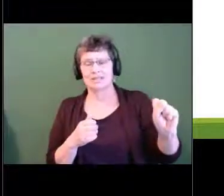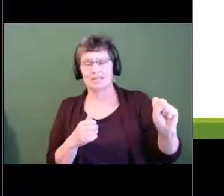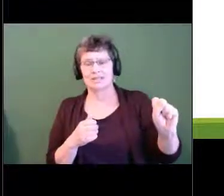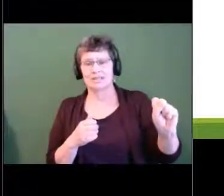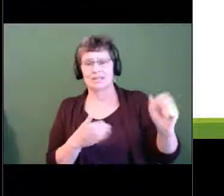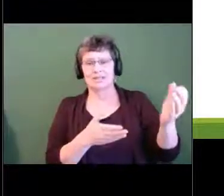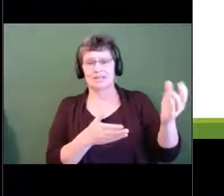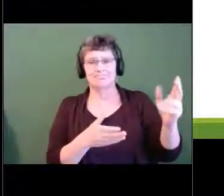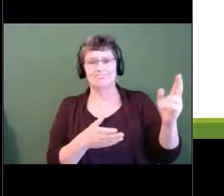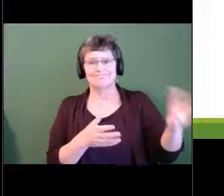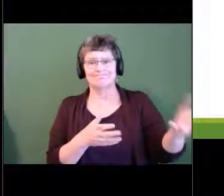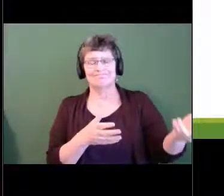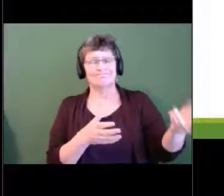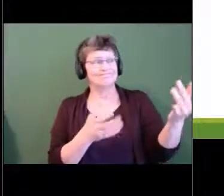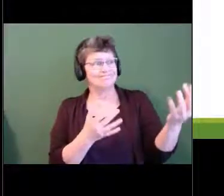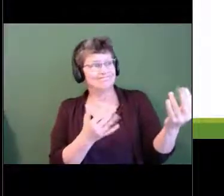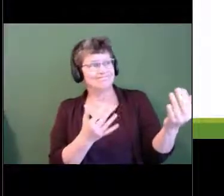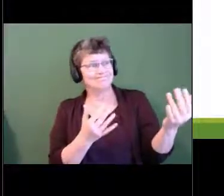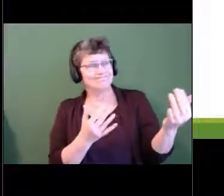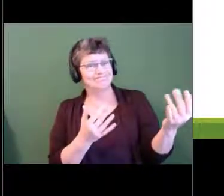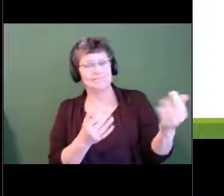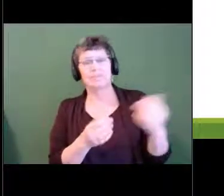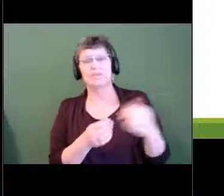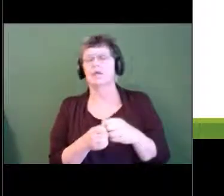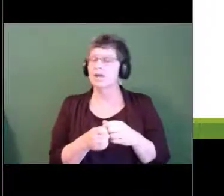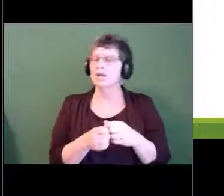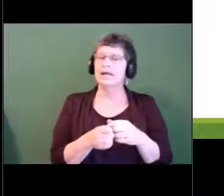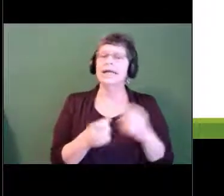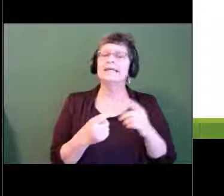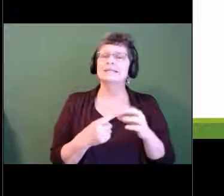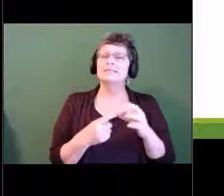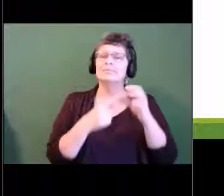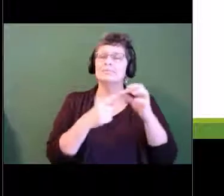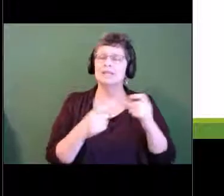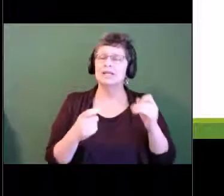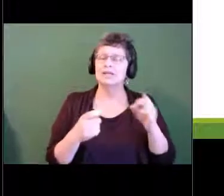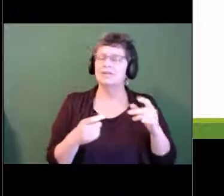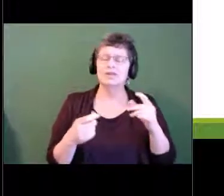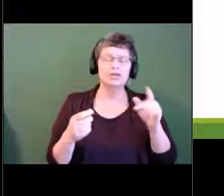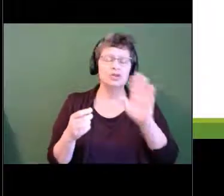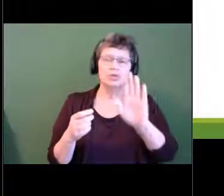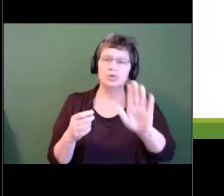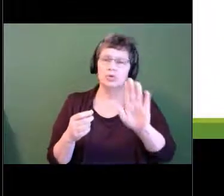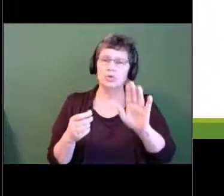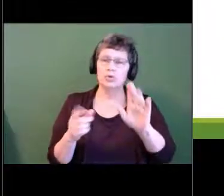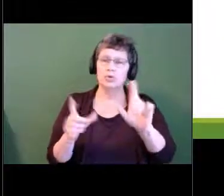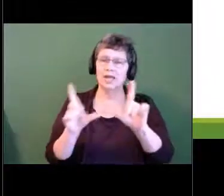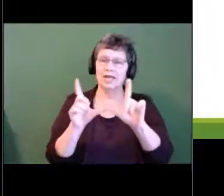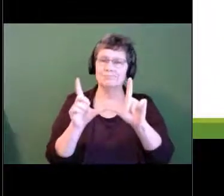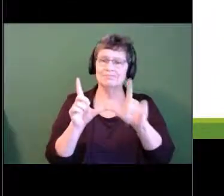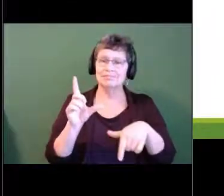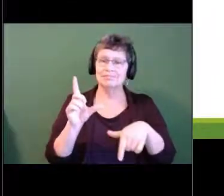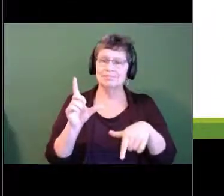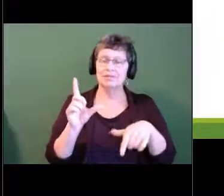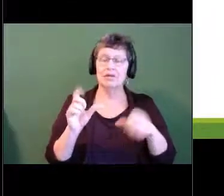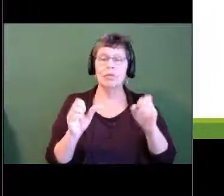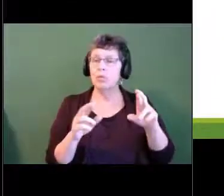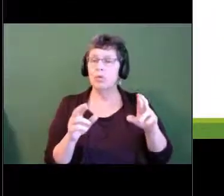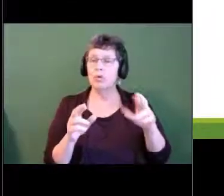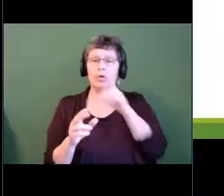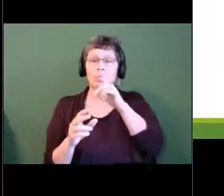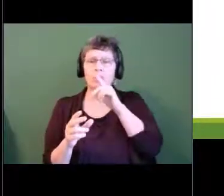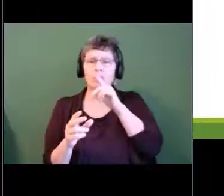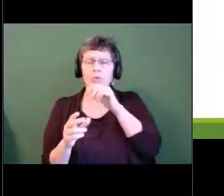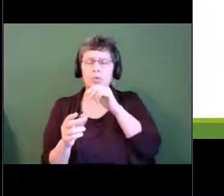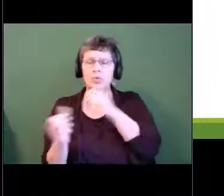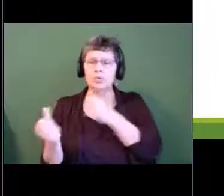things, particularly if you've lost your driver's license or the person who drove you if you weren't the driver. You know, those kinds of things are